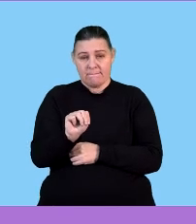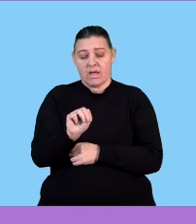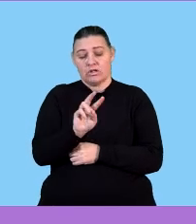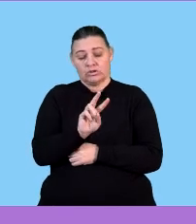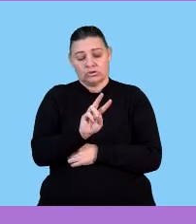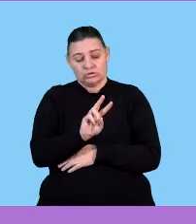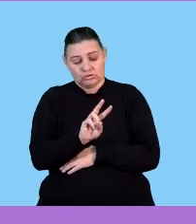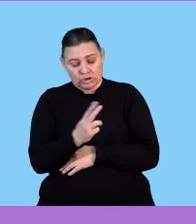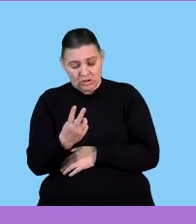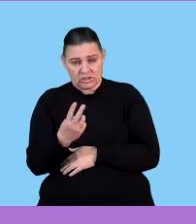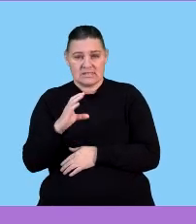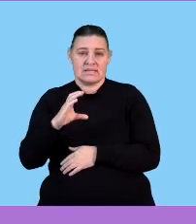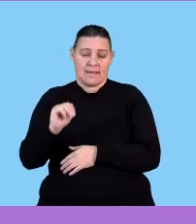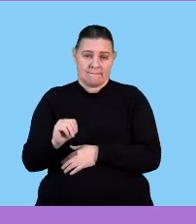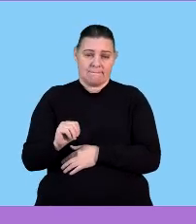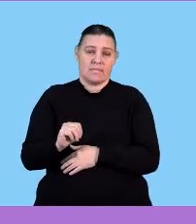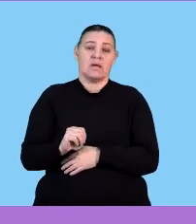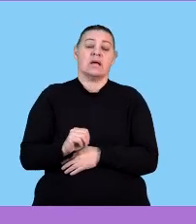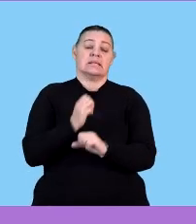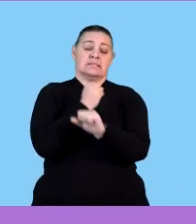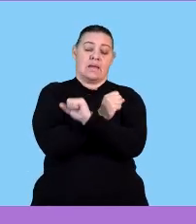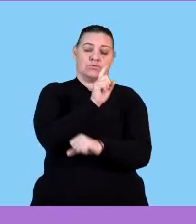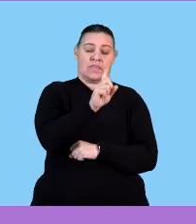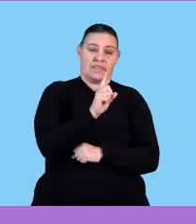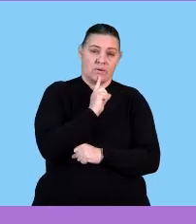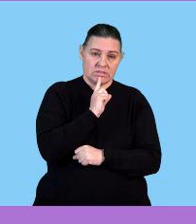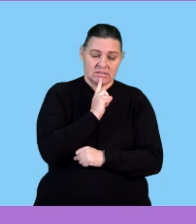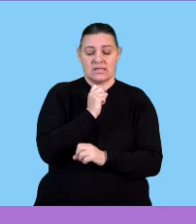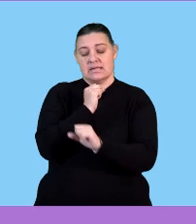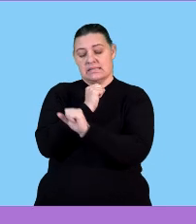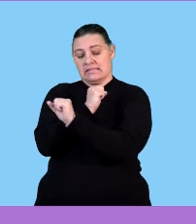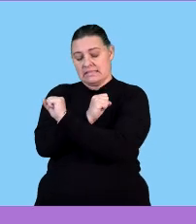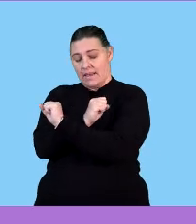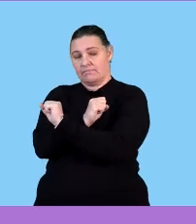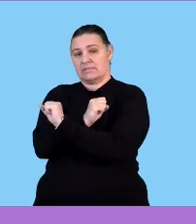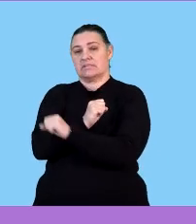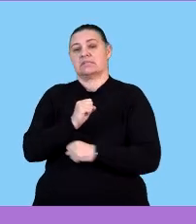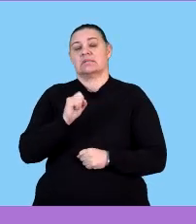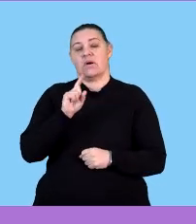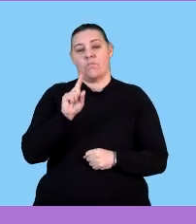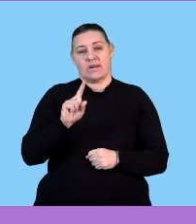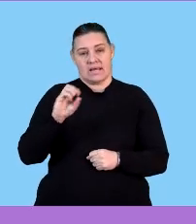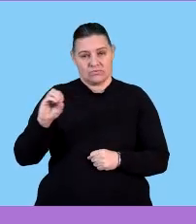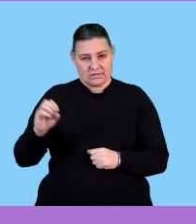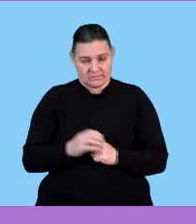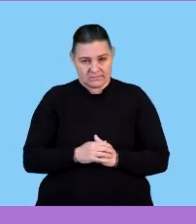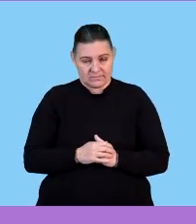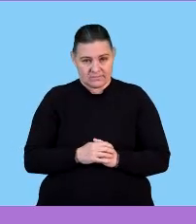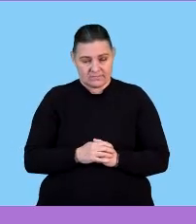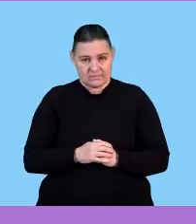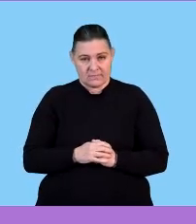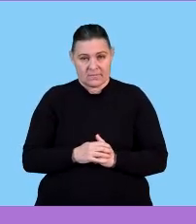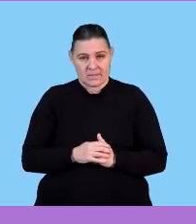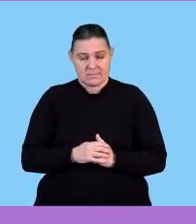to centimeters by multiplying by 1,000 and then multiplying by